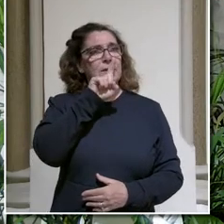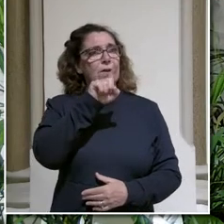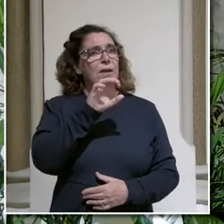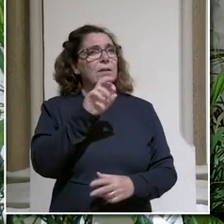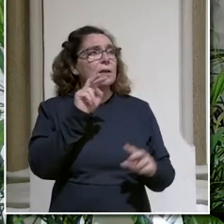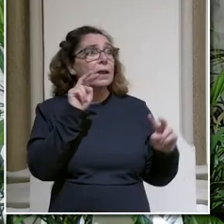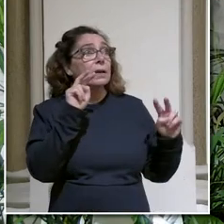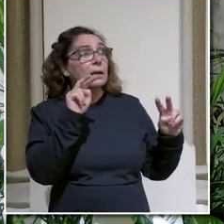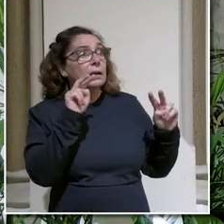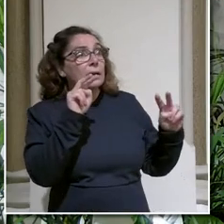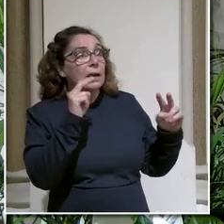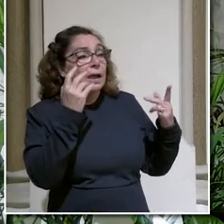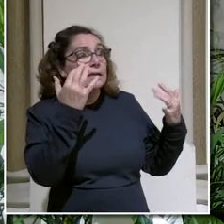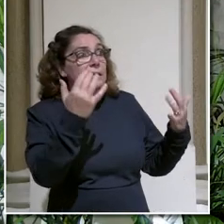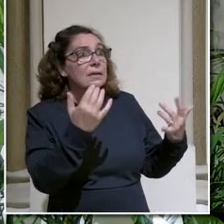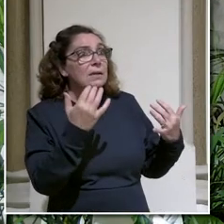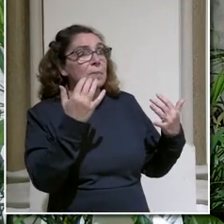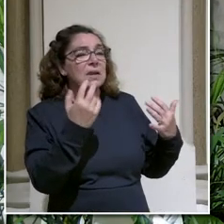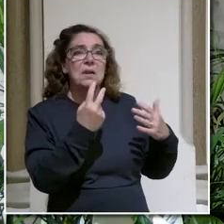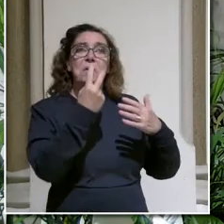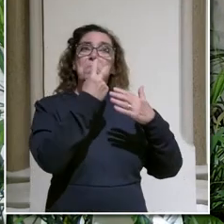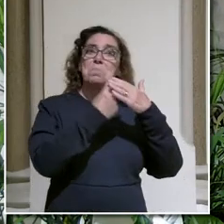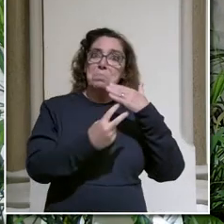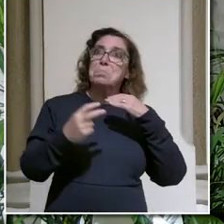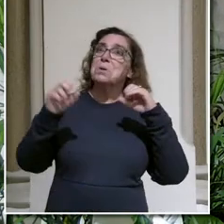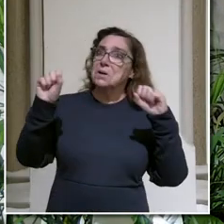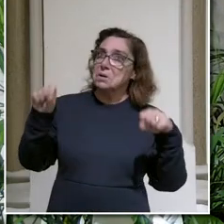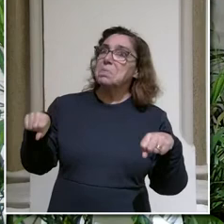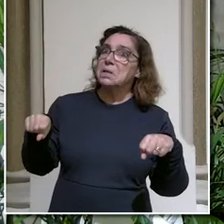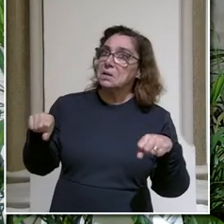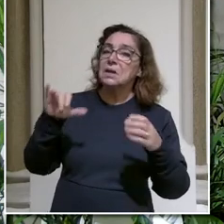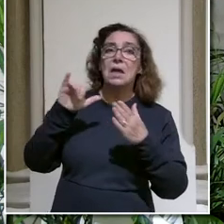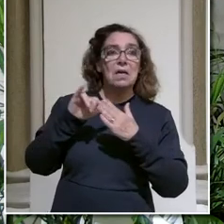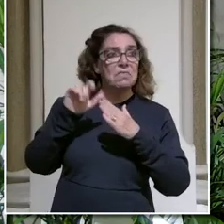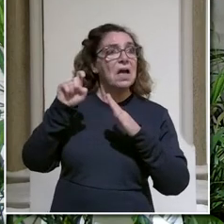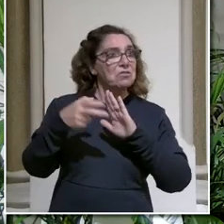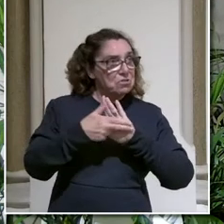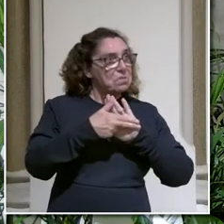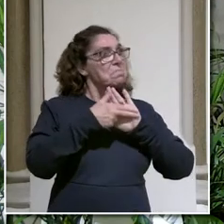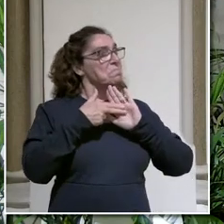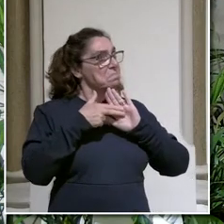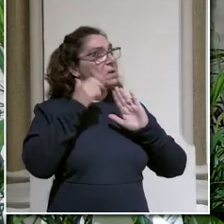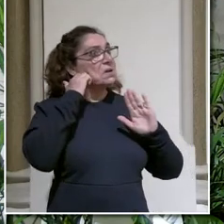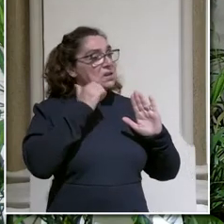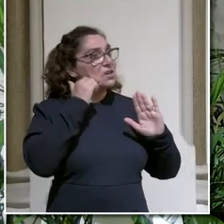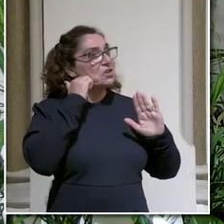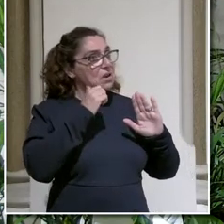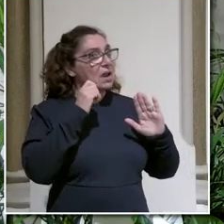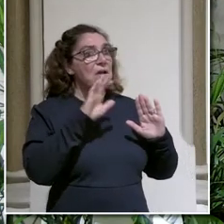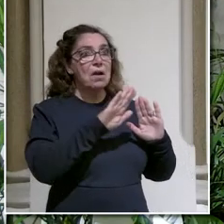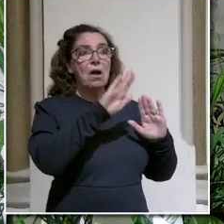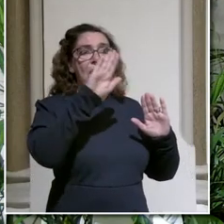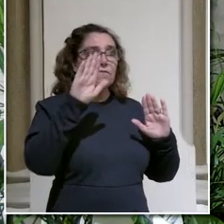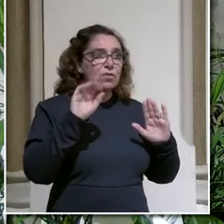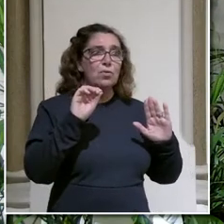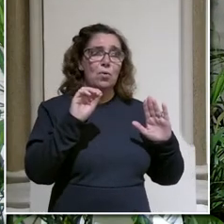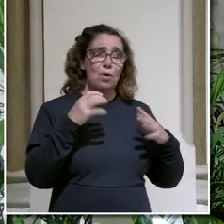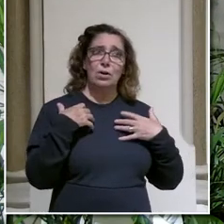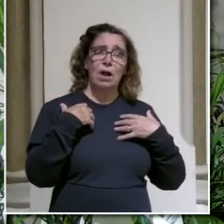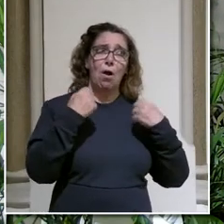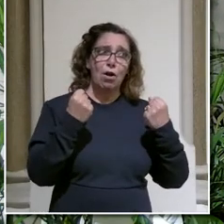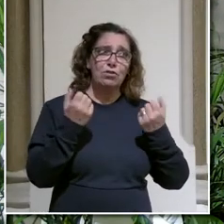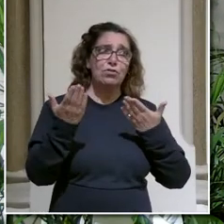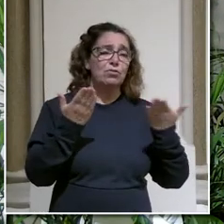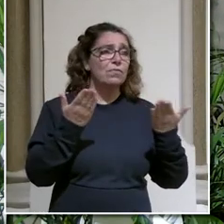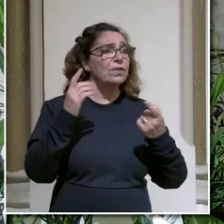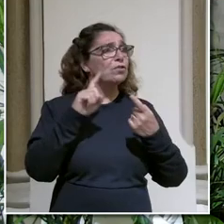anticipated predictability that should mark every day of your ardent service to